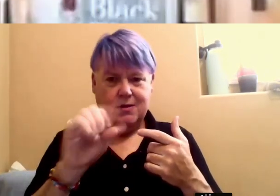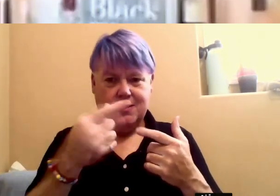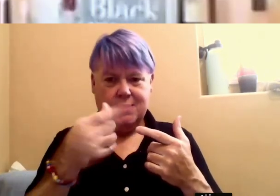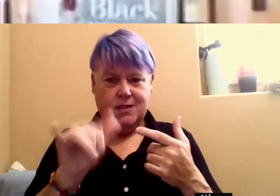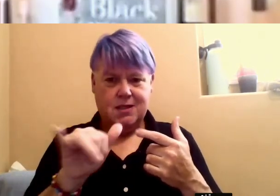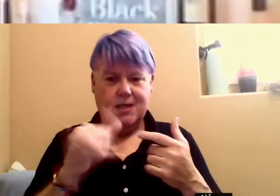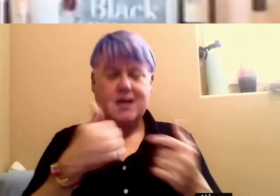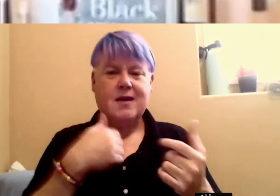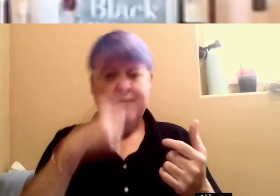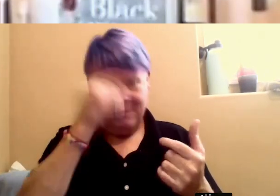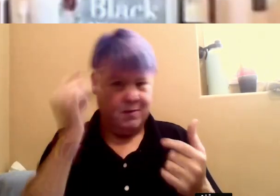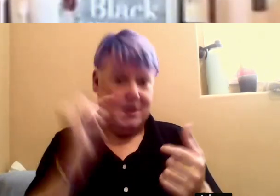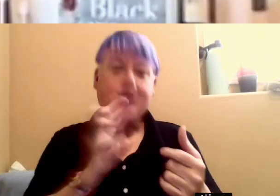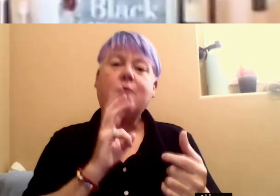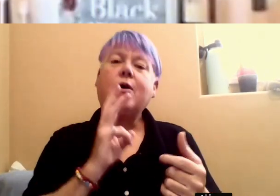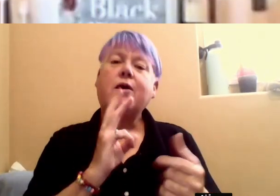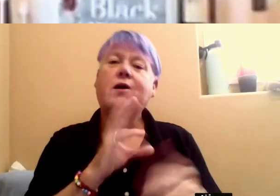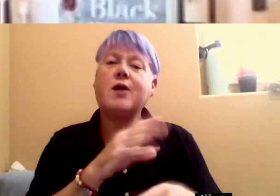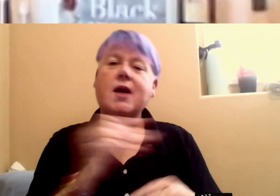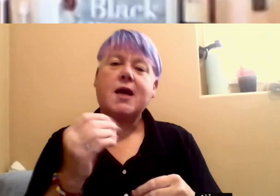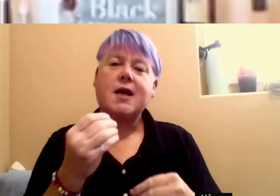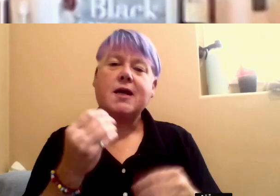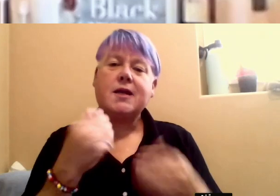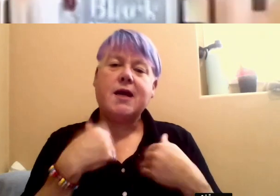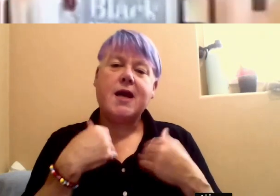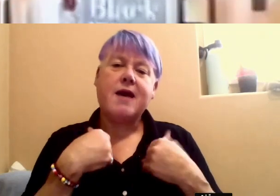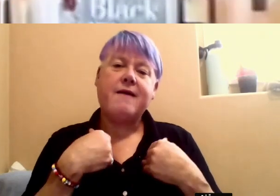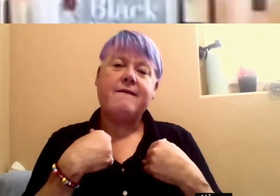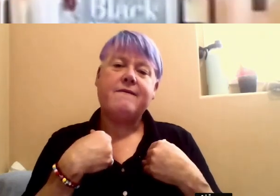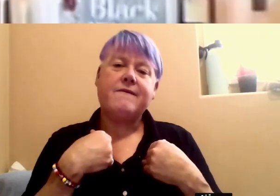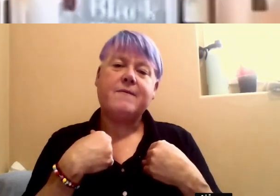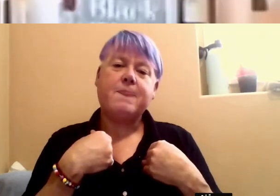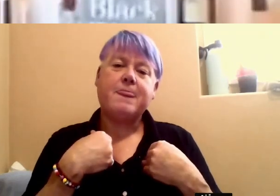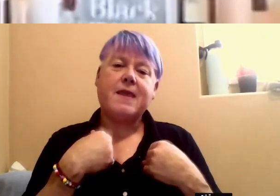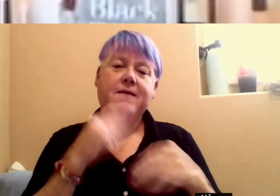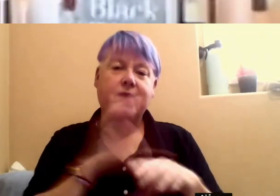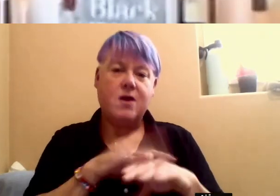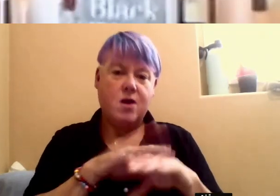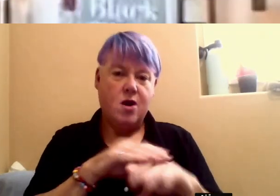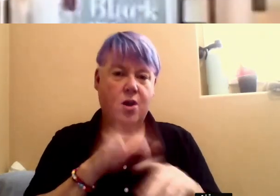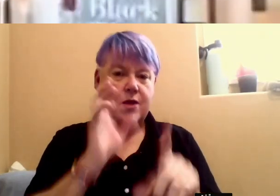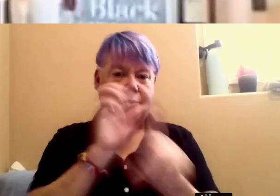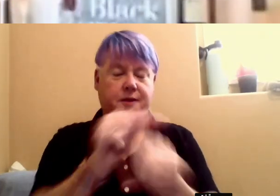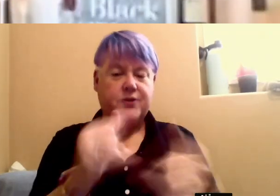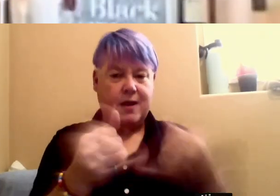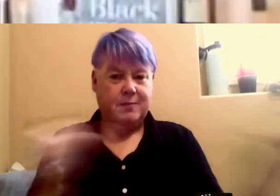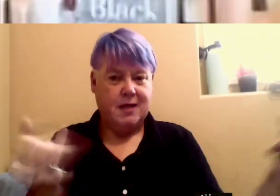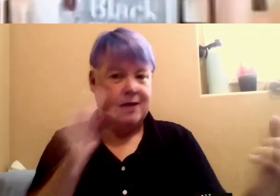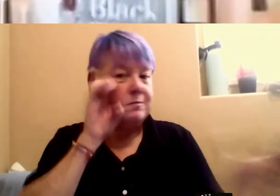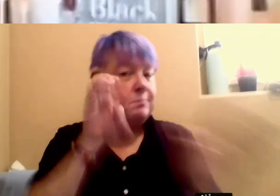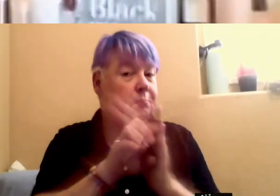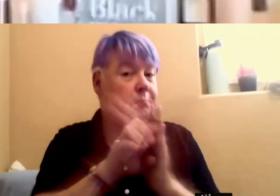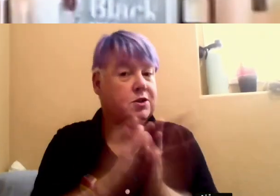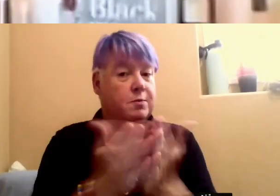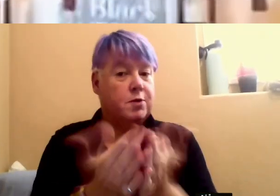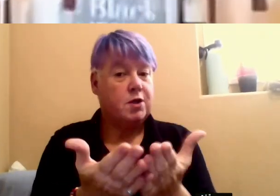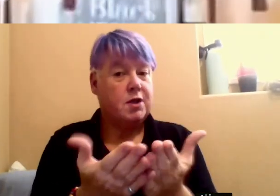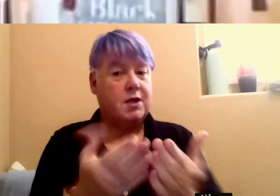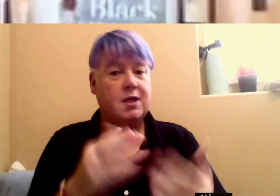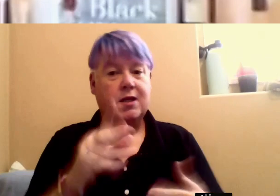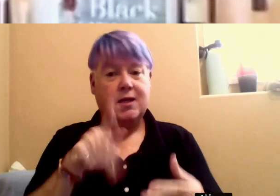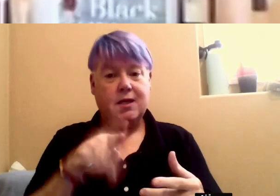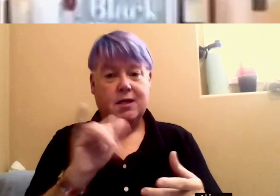I have the On the Trap Line, which is the picture book, and QAO, which is